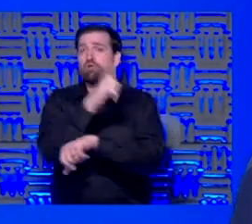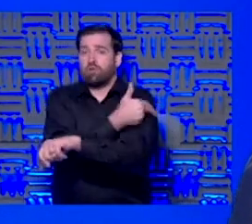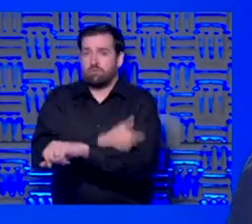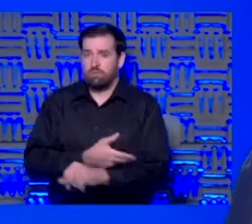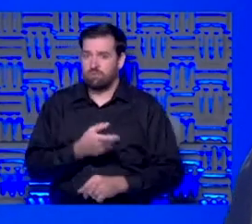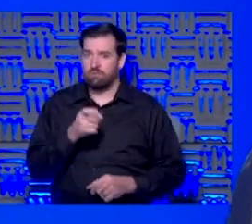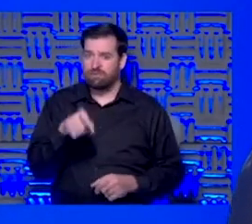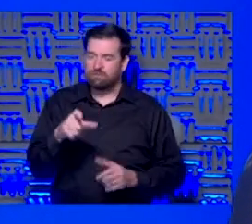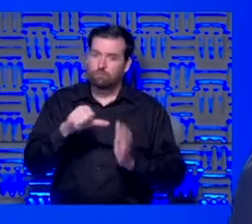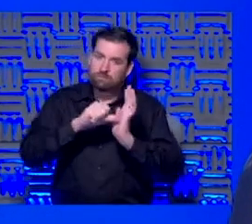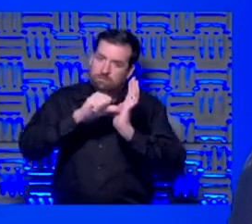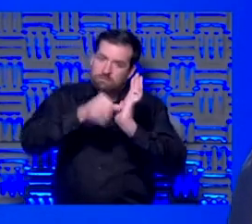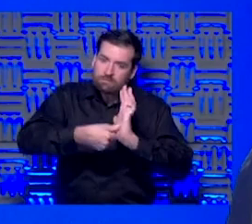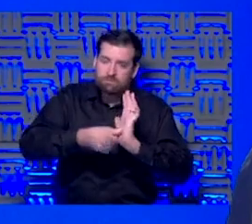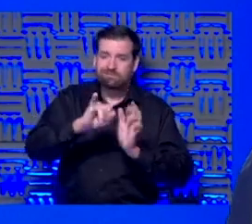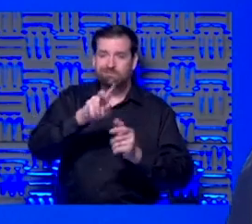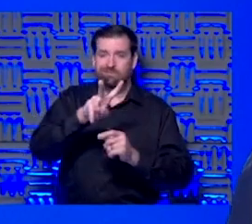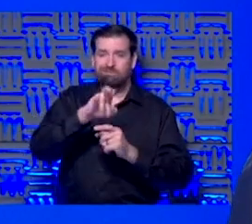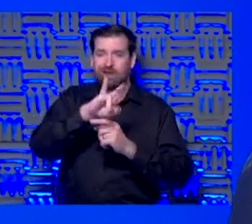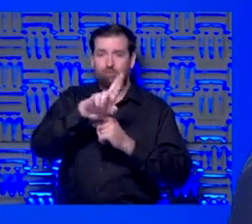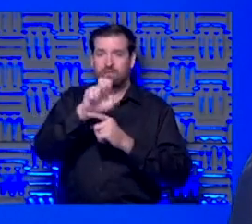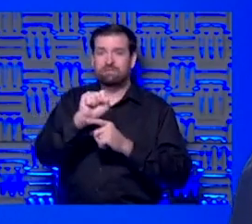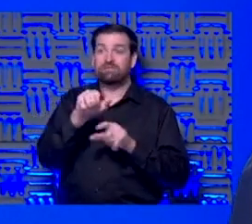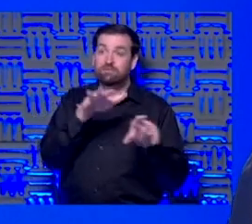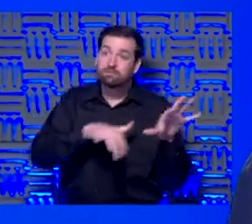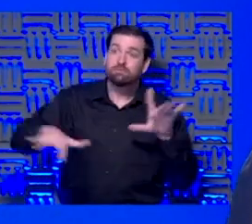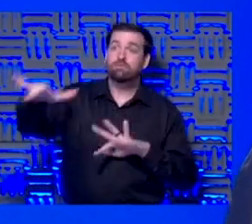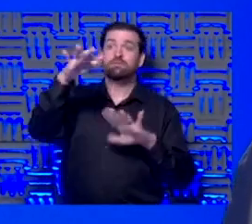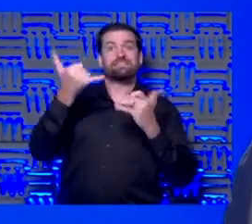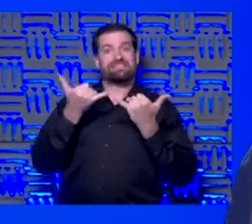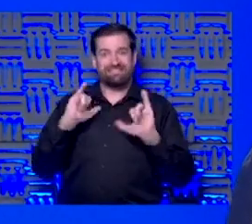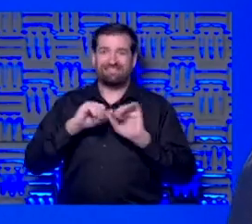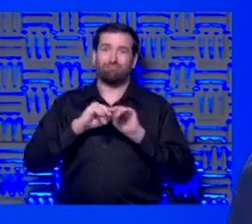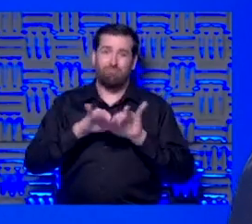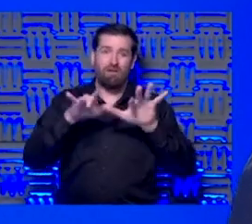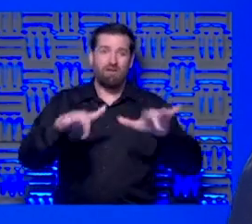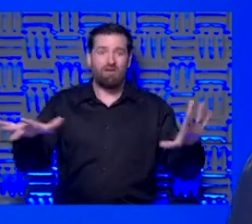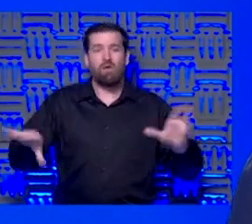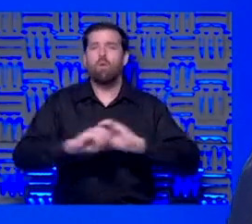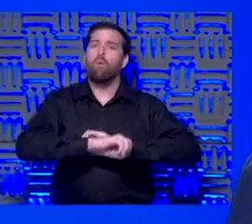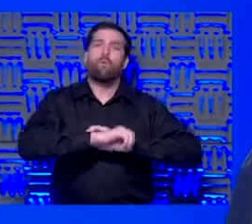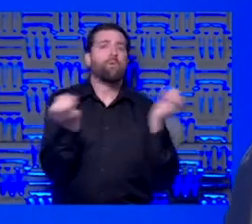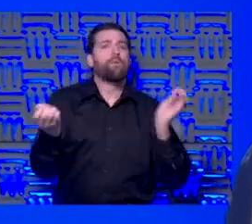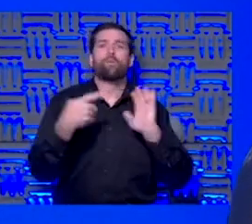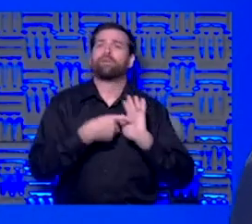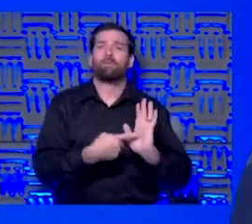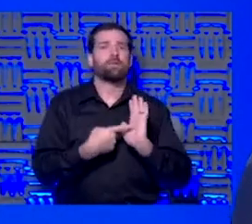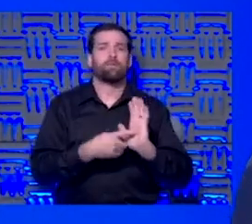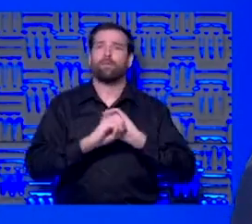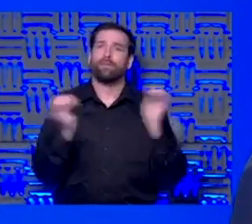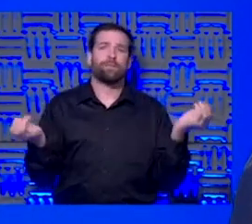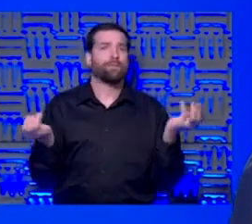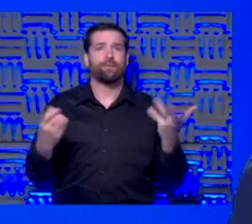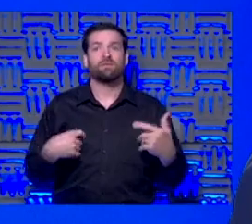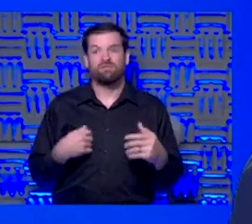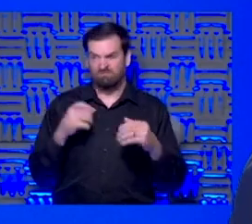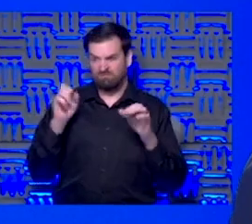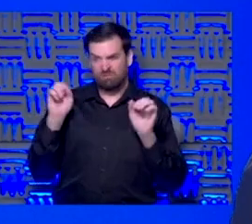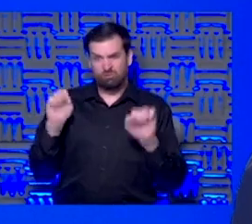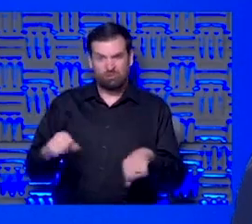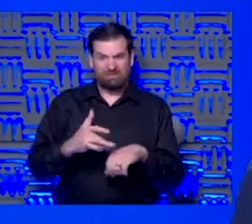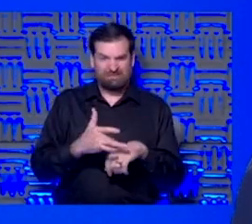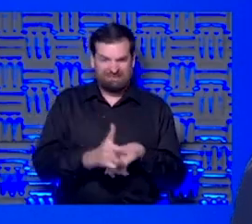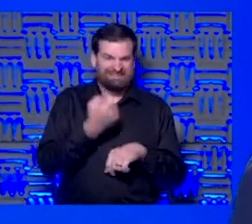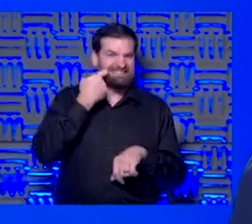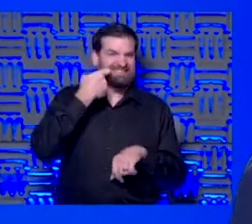need to continue to stress that the virus is out there. It is still spreading. Had no symptoms whatsoever. Again, could be early in the infection.